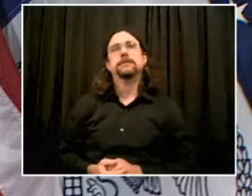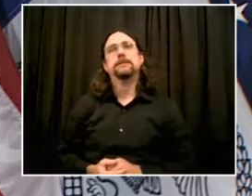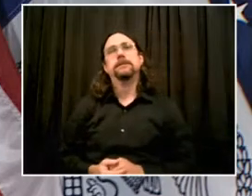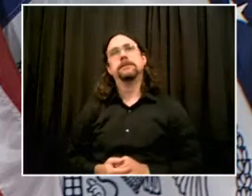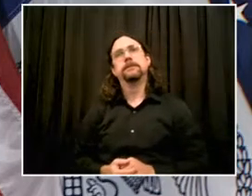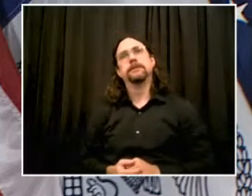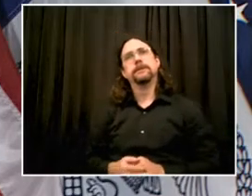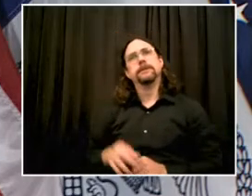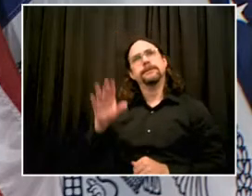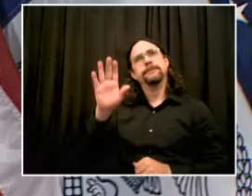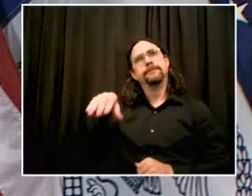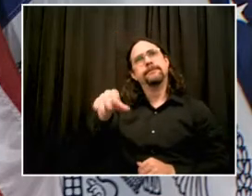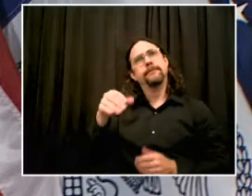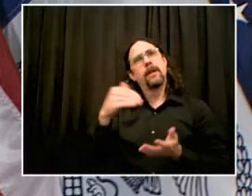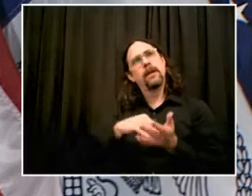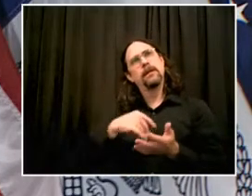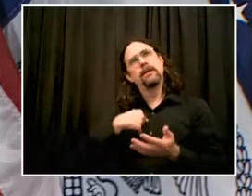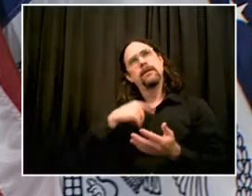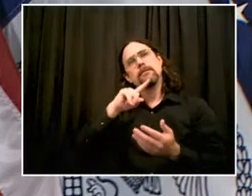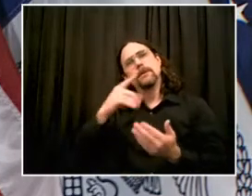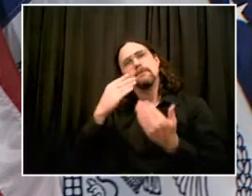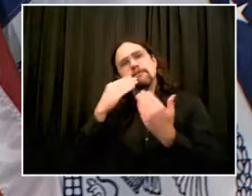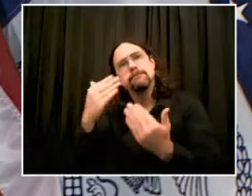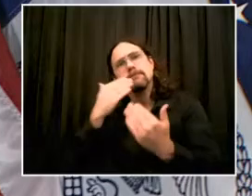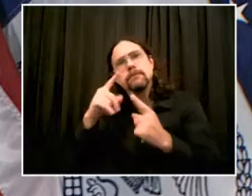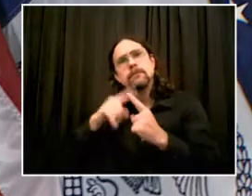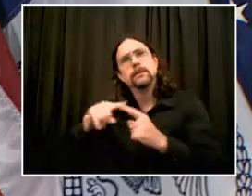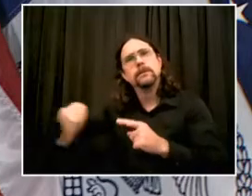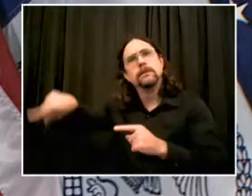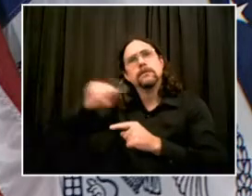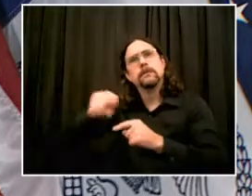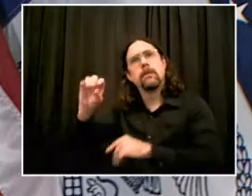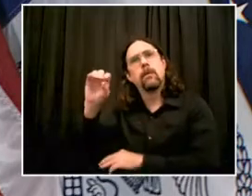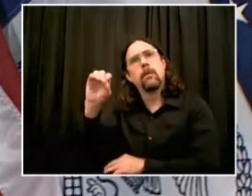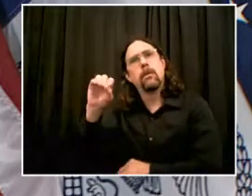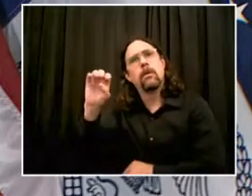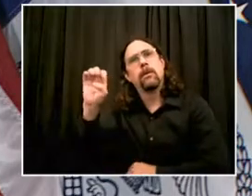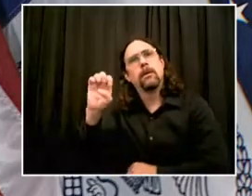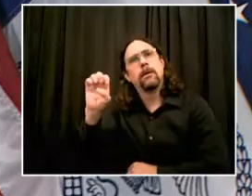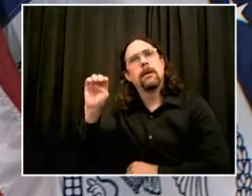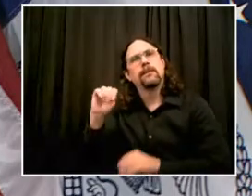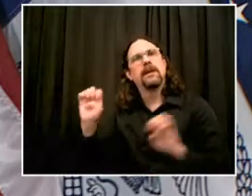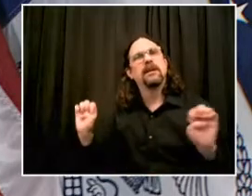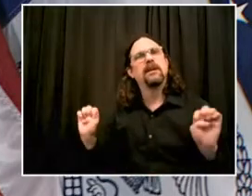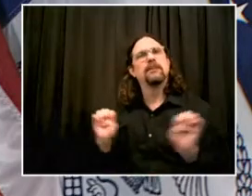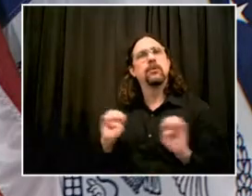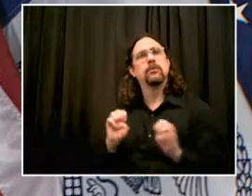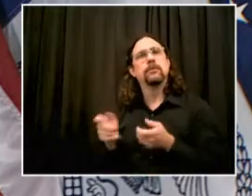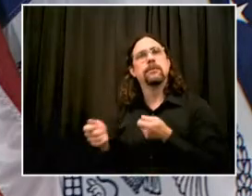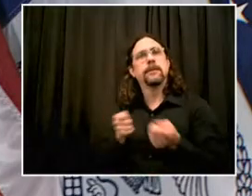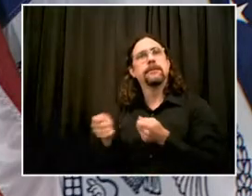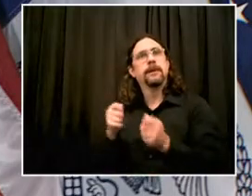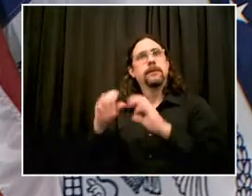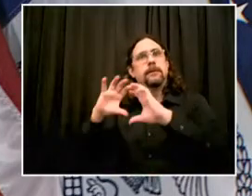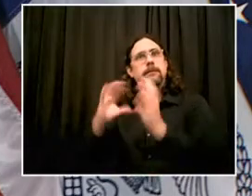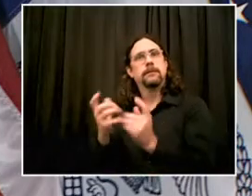management team, Commissioner Criswell and her whole team who did so much to prepare New Yorkers and inform them. Thank you for all your great